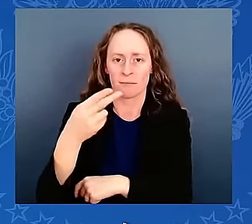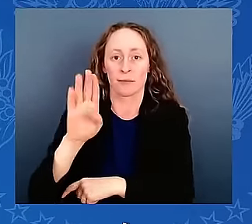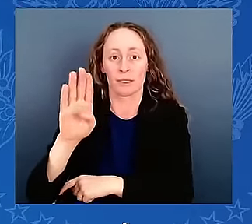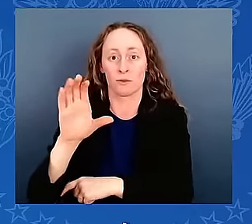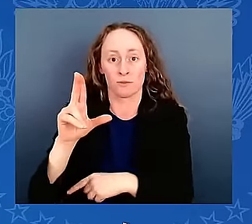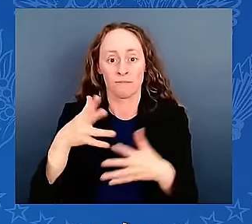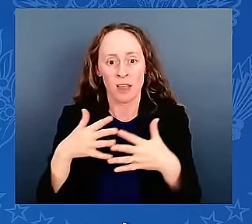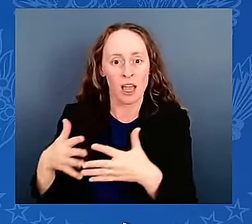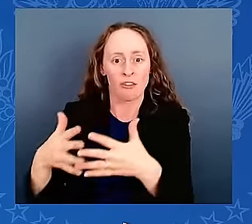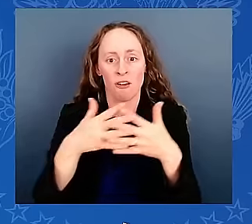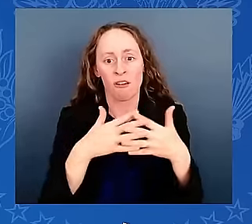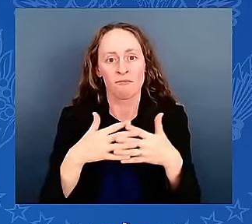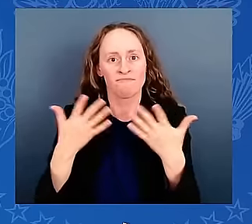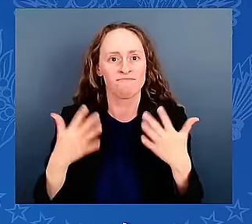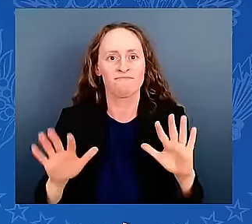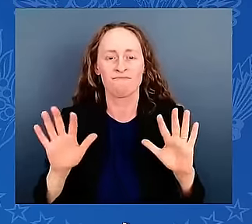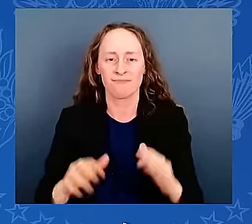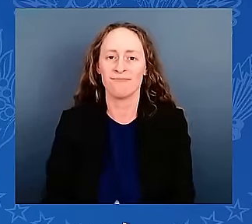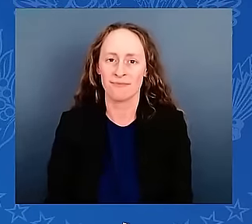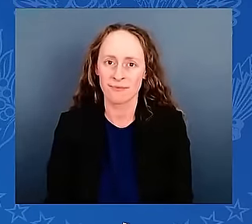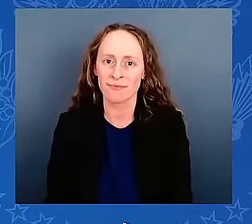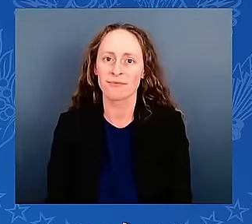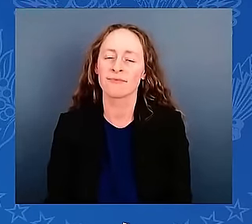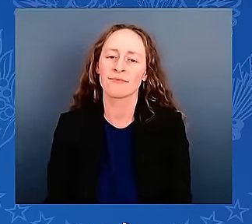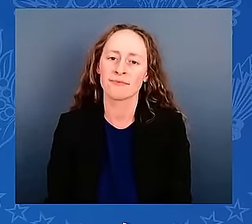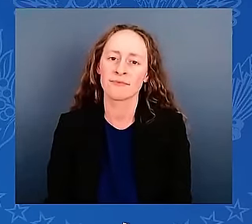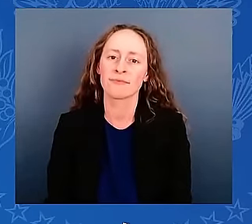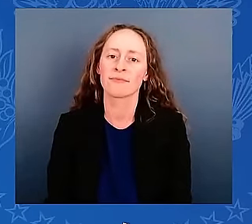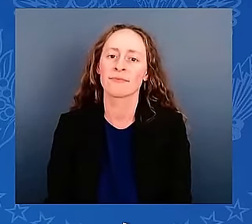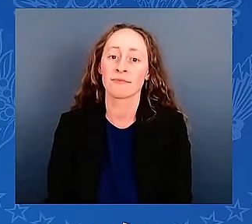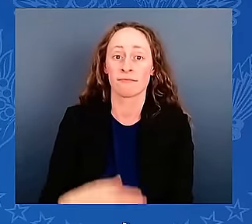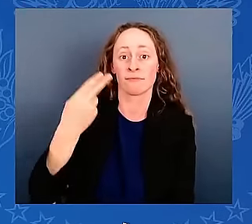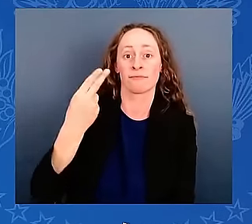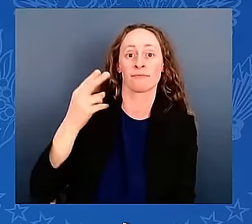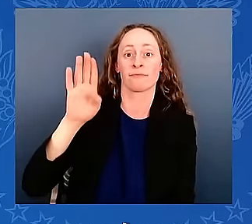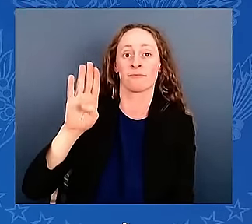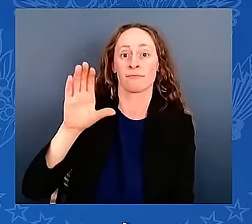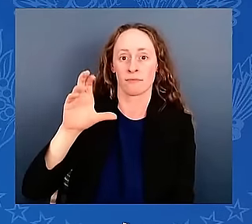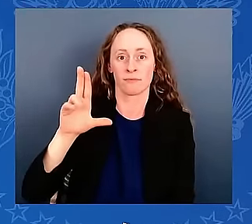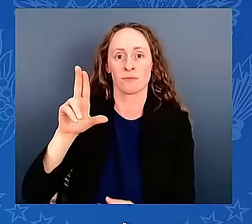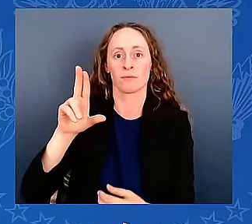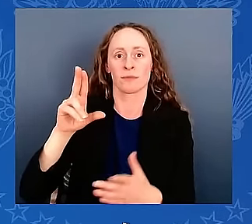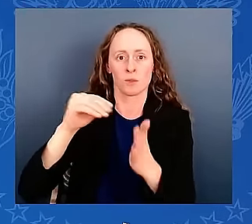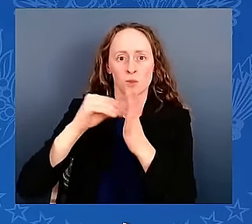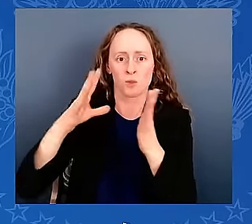Because no HBCU student is any less qualified than any student anywhere else.